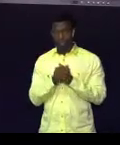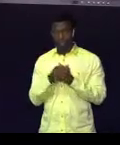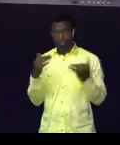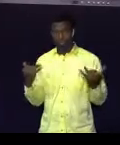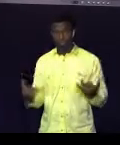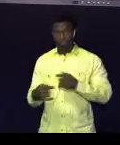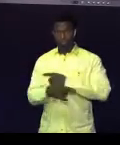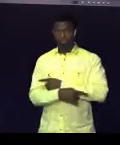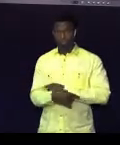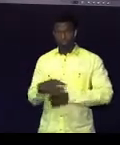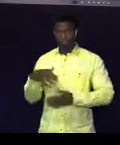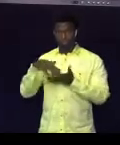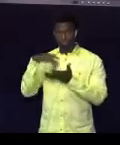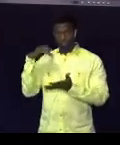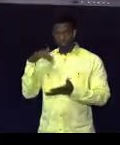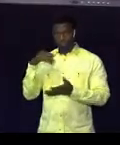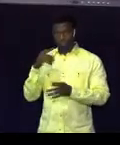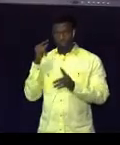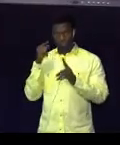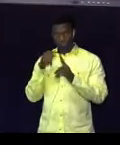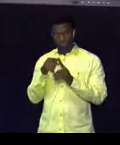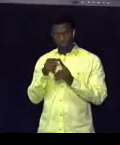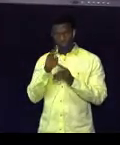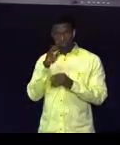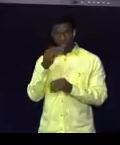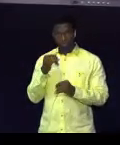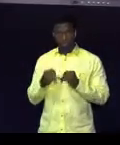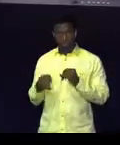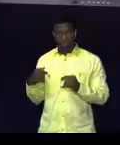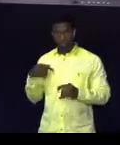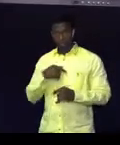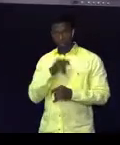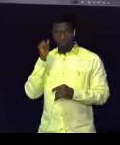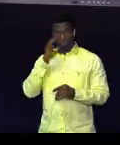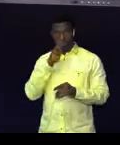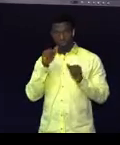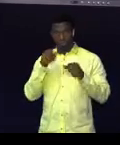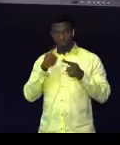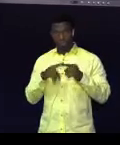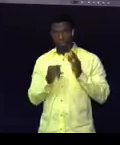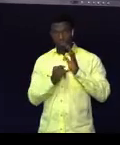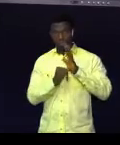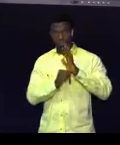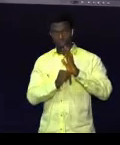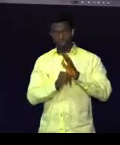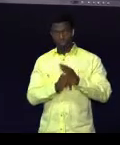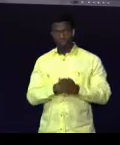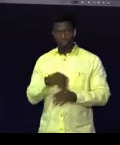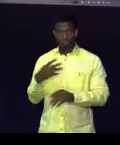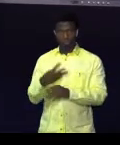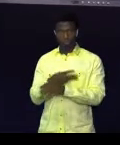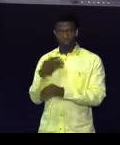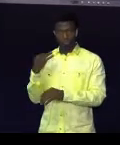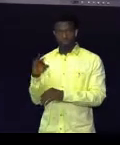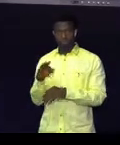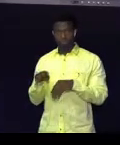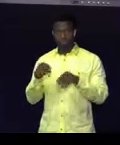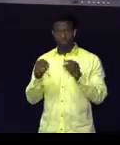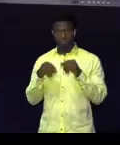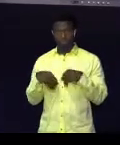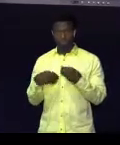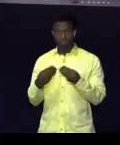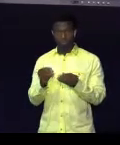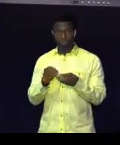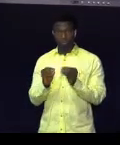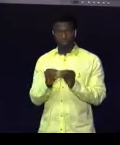Now moving on to today's learning objectives. By the end of this lesson, we should be able to identify multiples of given